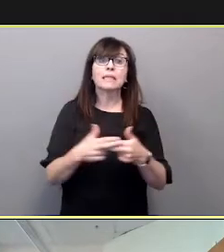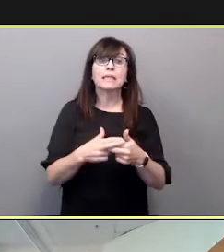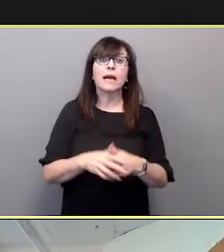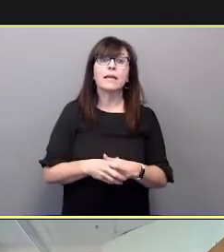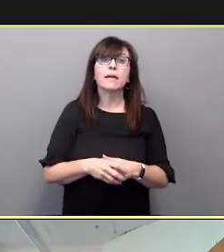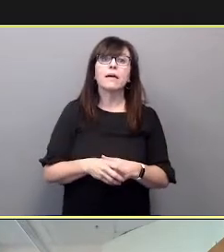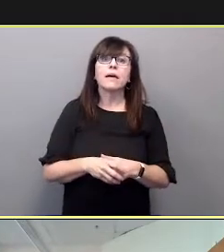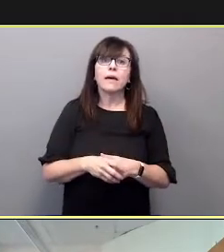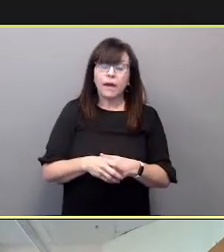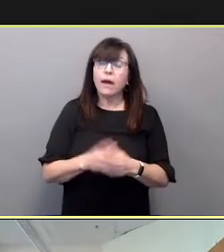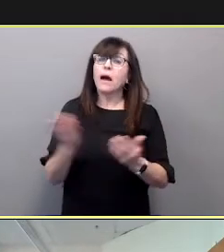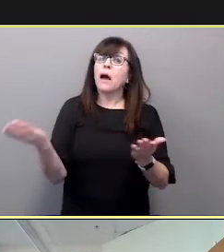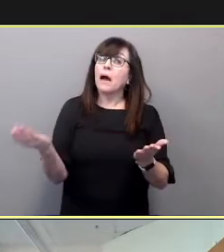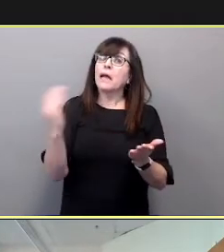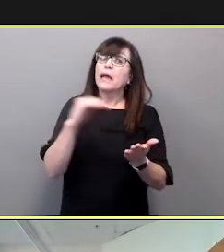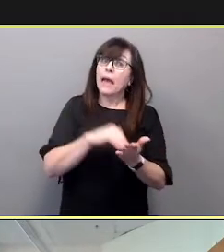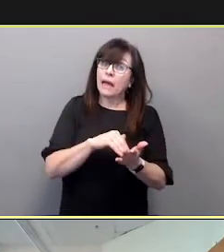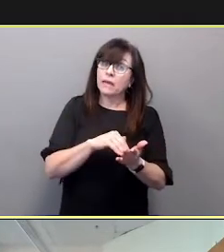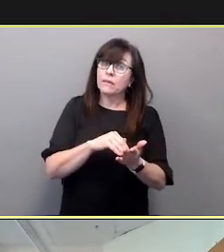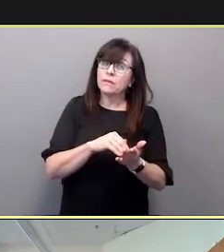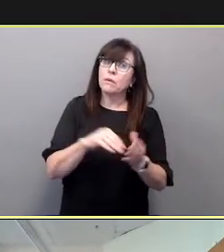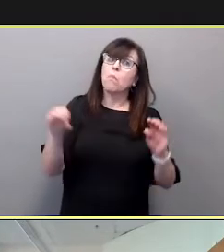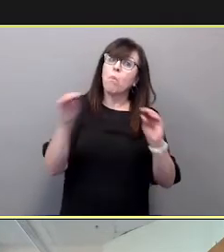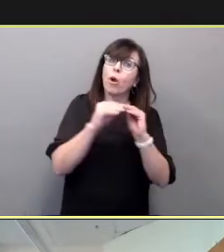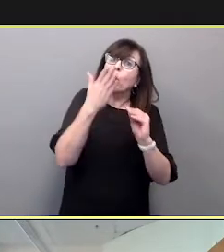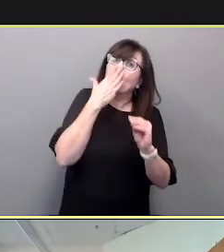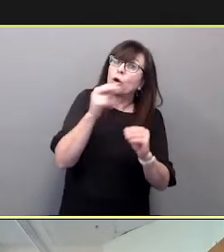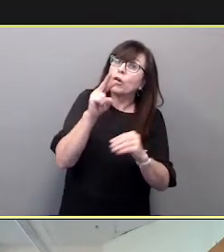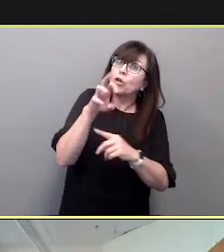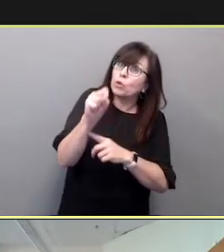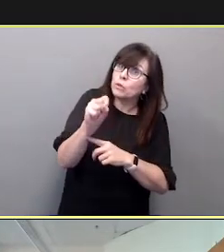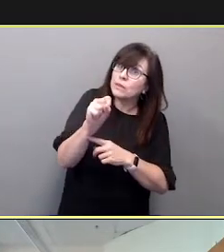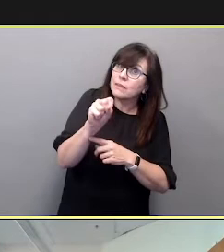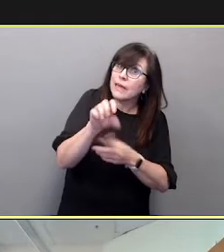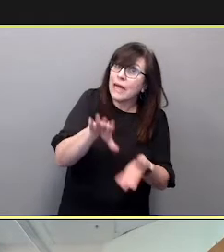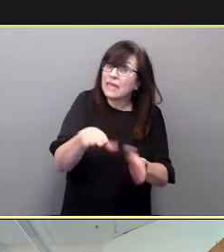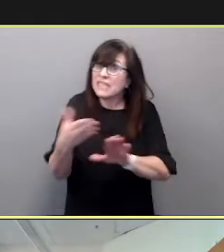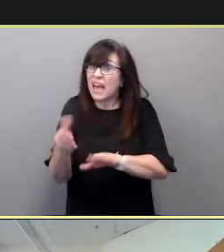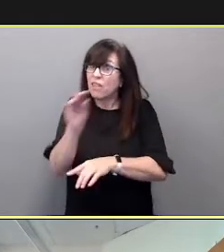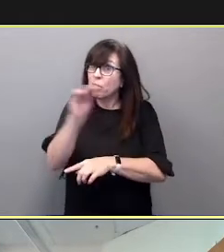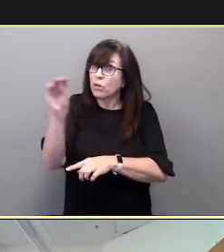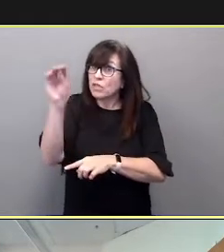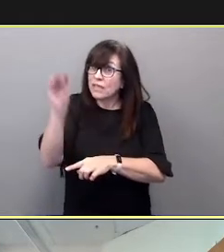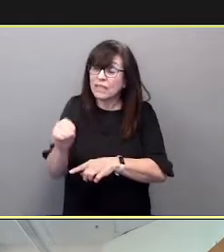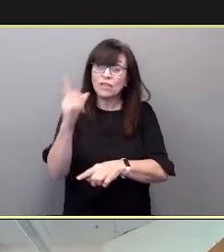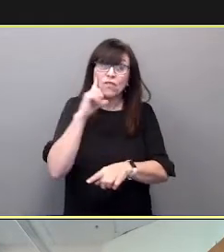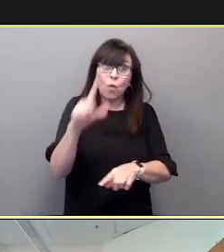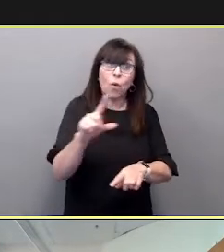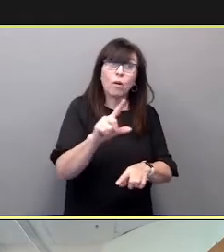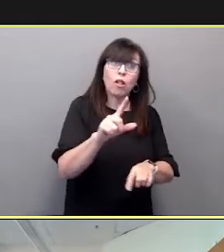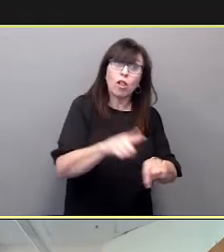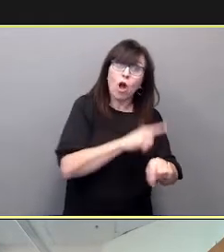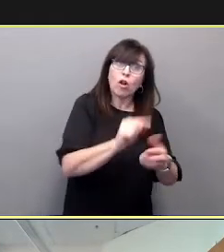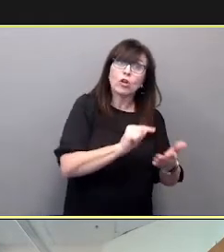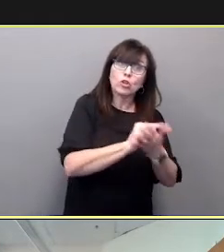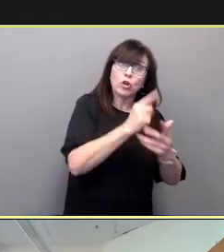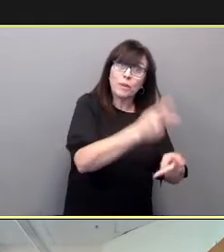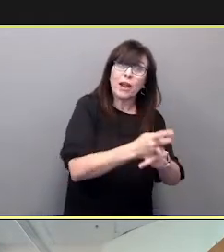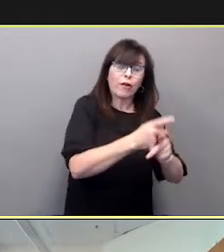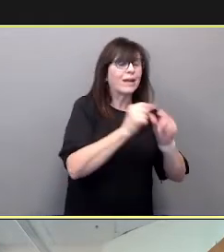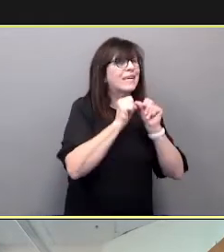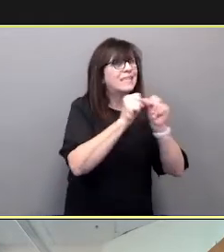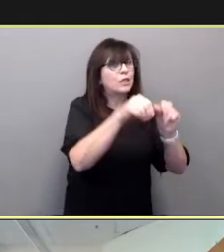So again, more good news. Our death rates in long-term care facilities continue to decline.